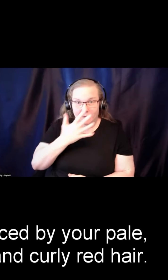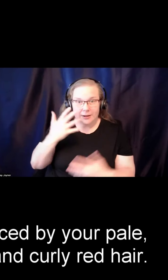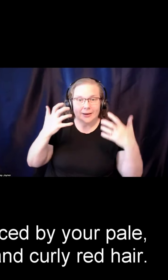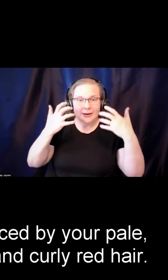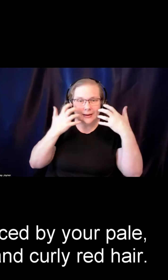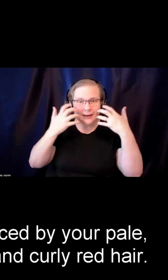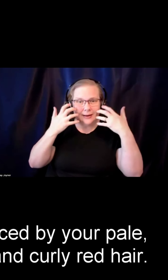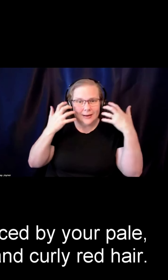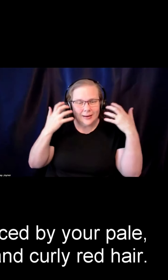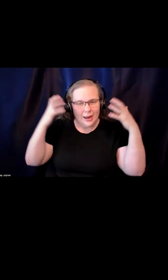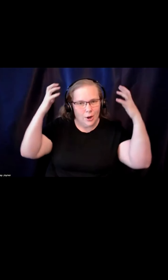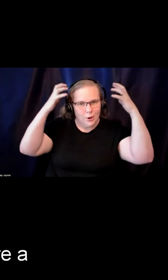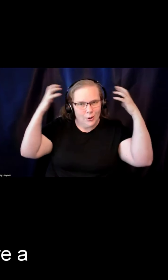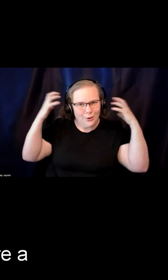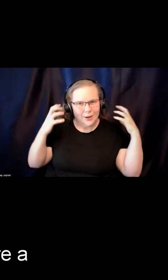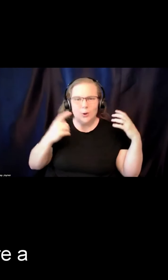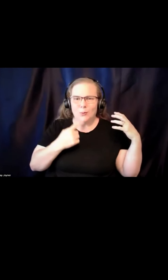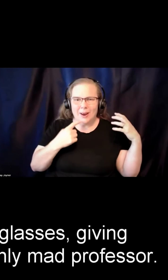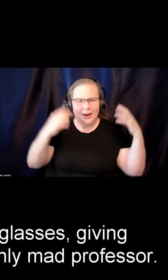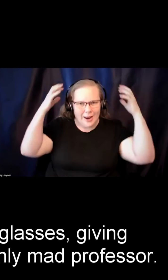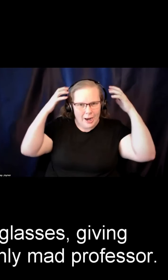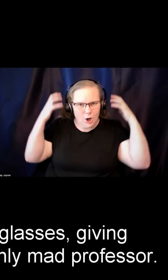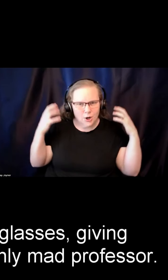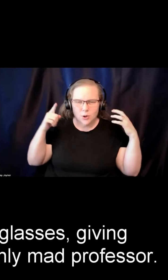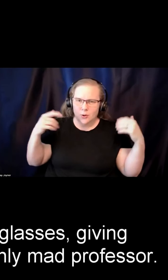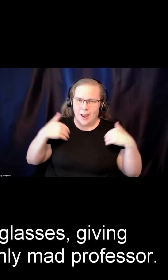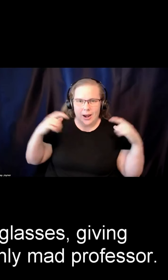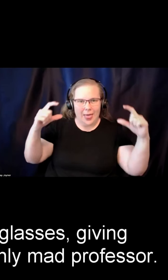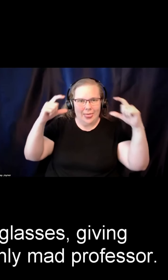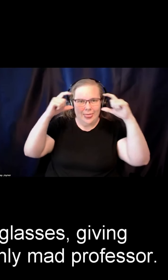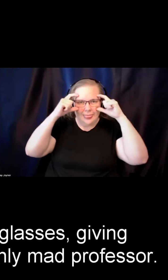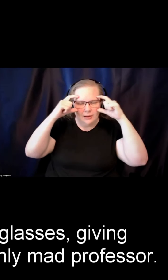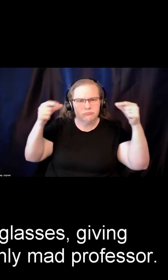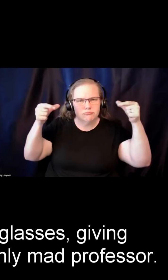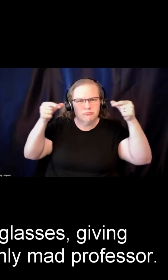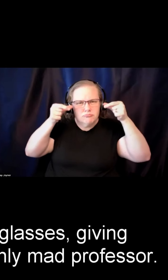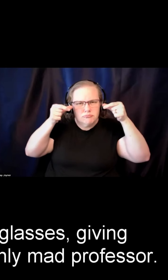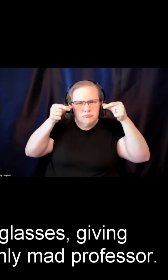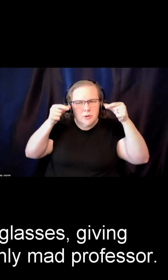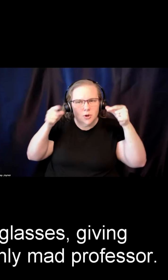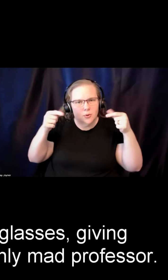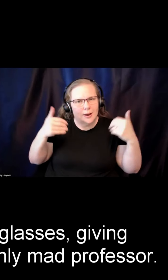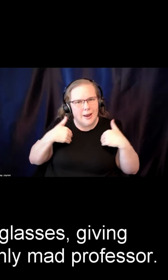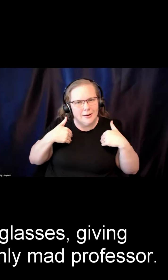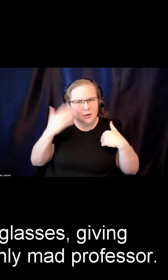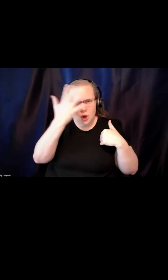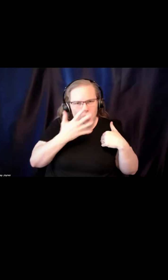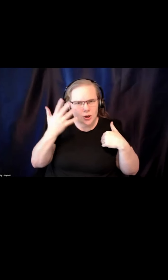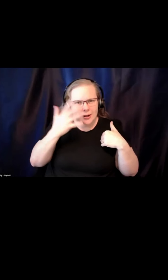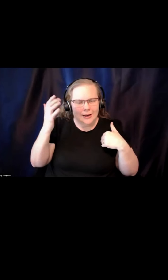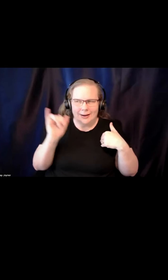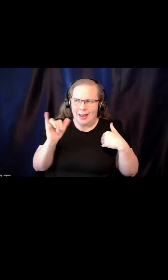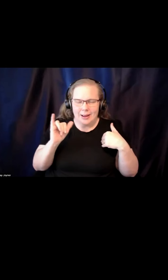skin and curly red hair. You wore a pair of thick-lensed glasses, giving you the look of a benignly mad